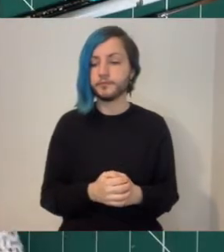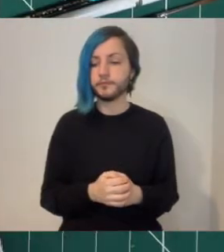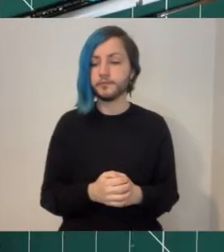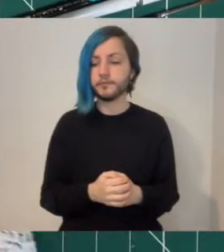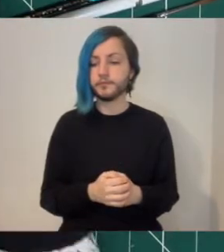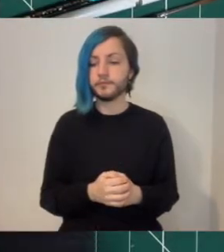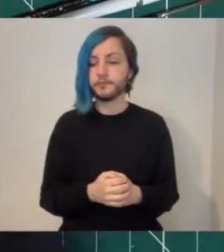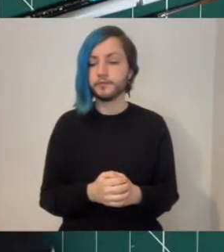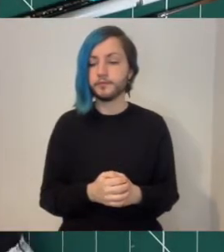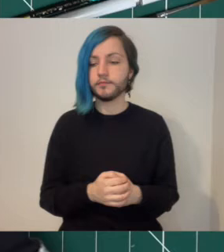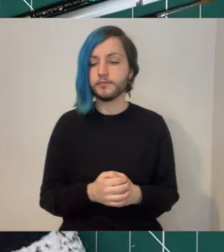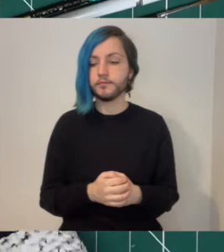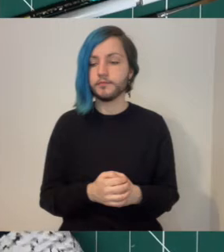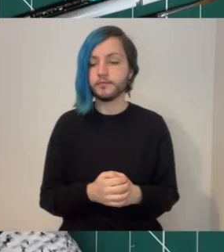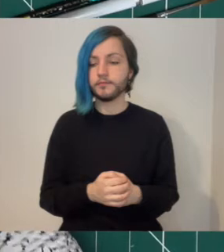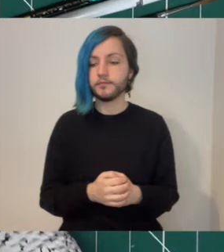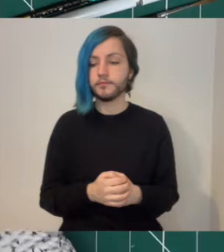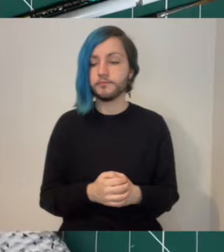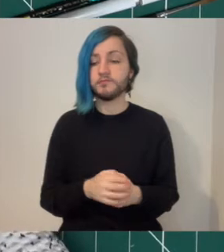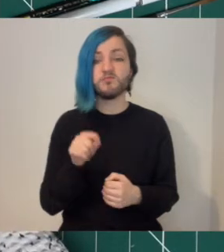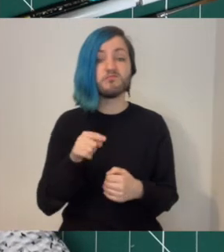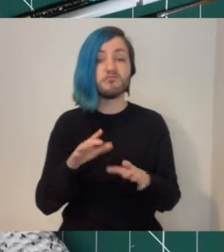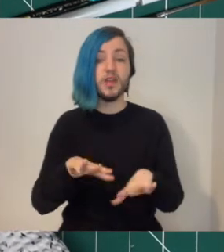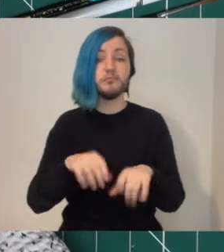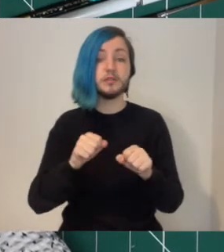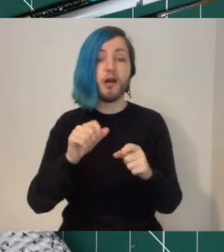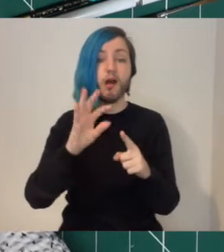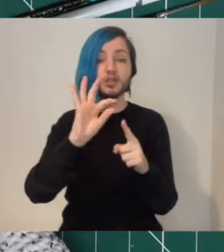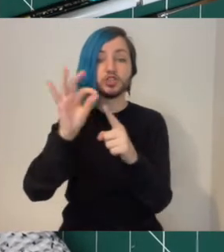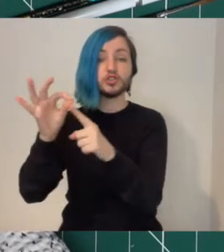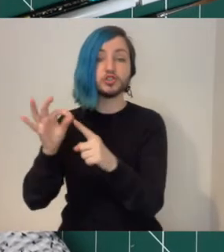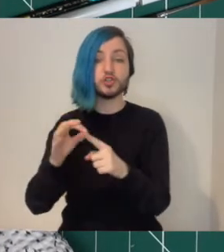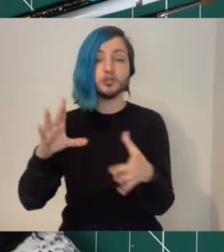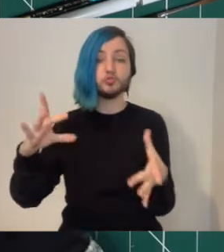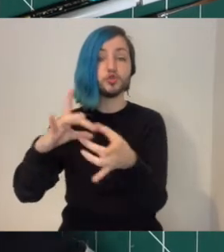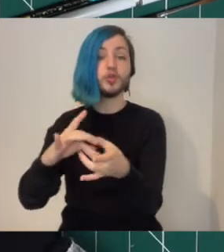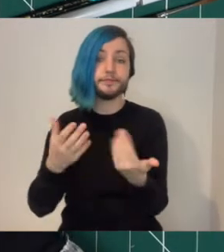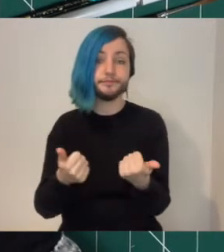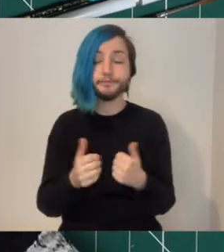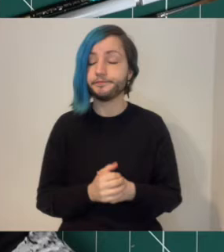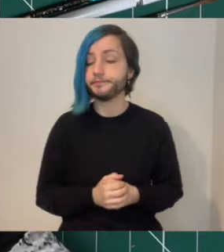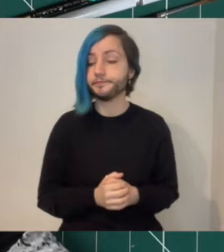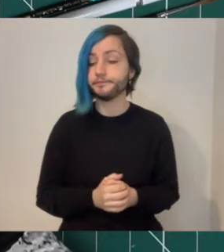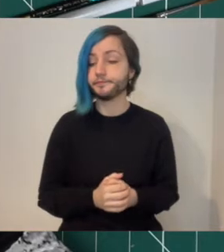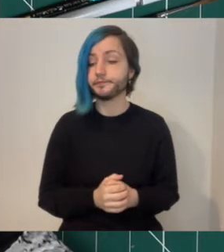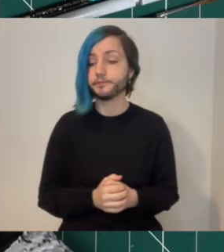to be drawn. And this is when you'll start joining up the dots of your design.